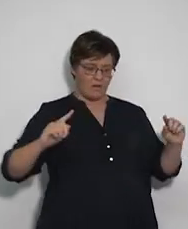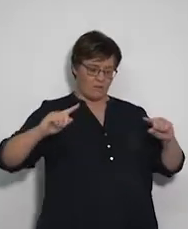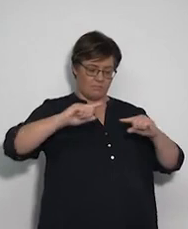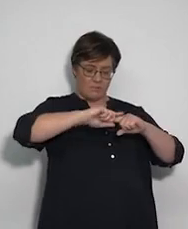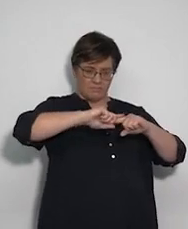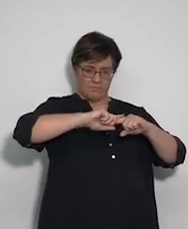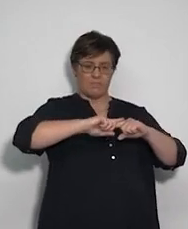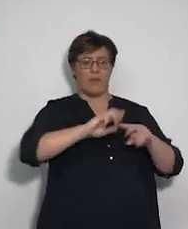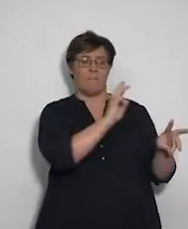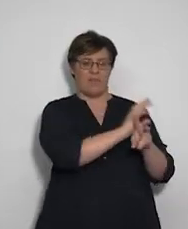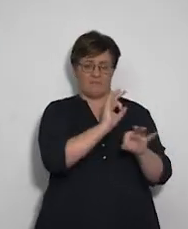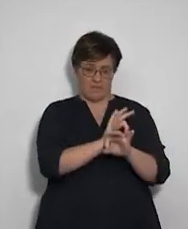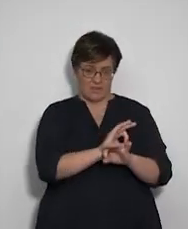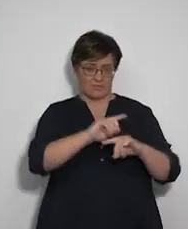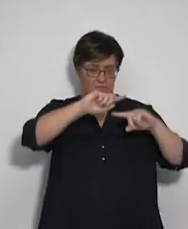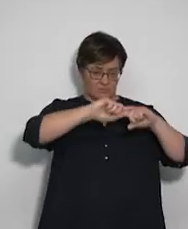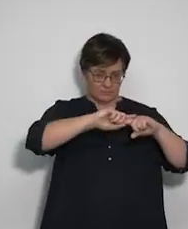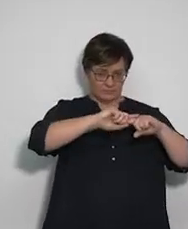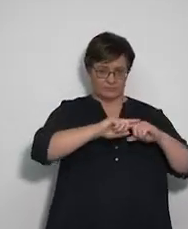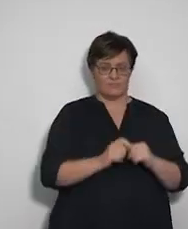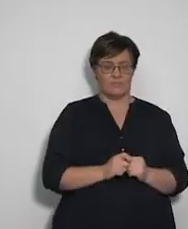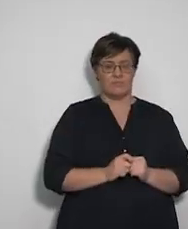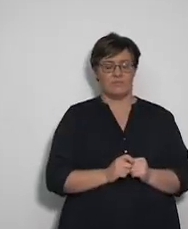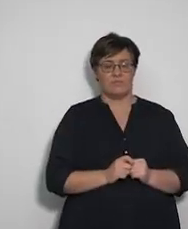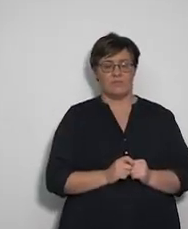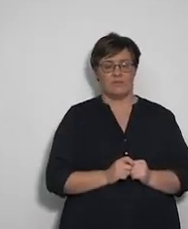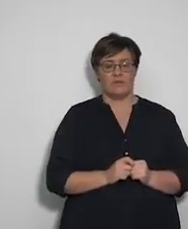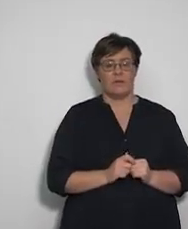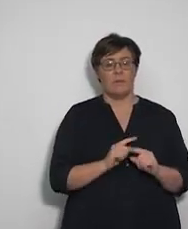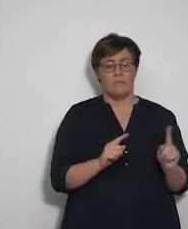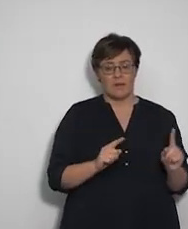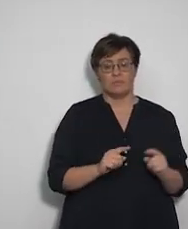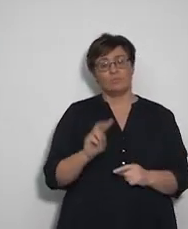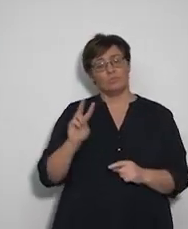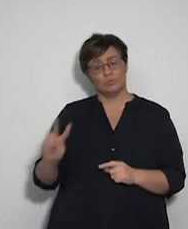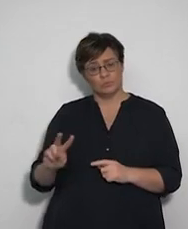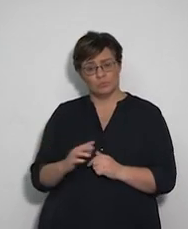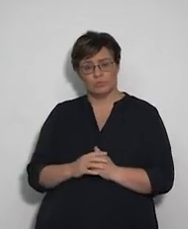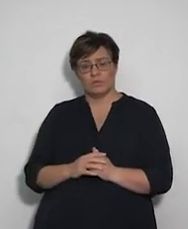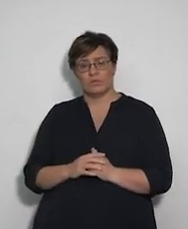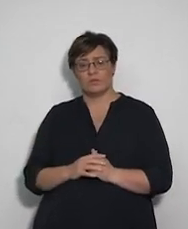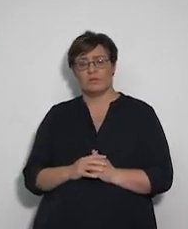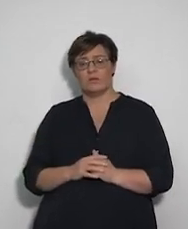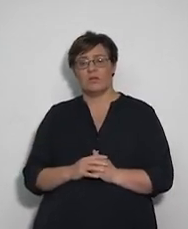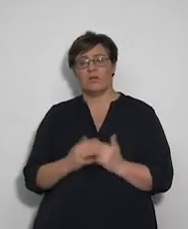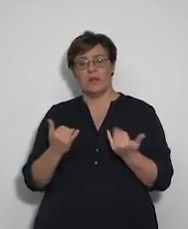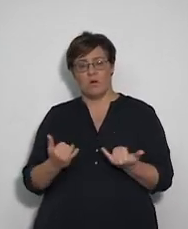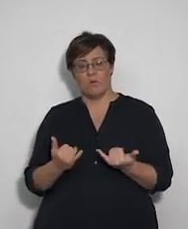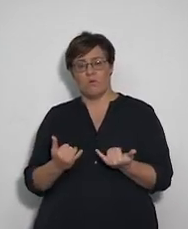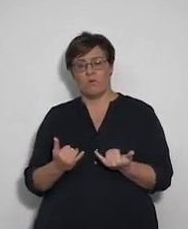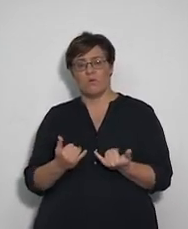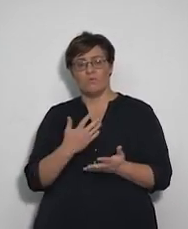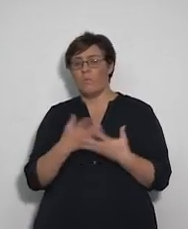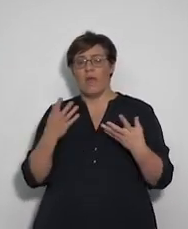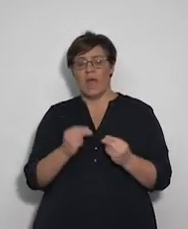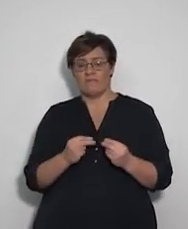chromosomes, maternal and paternal pairs at the equator. And that would be metaphase 1. However, in metaphase 2, we need to recognize that we